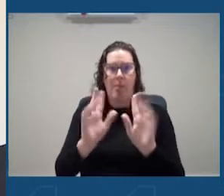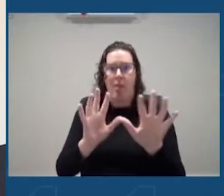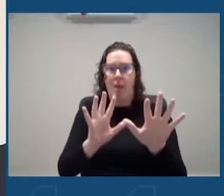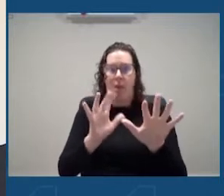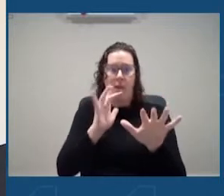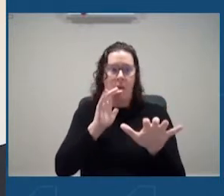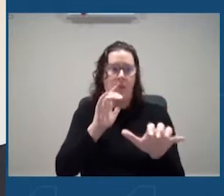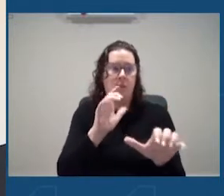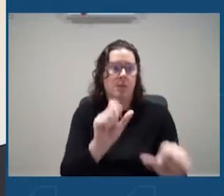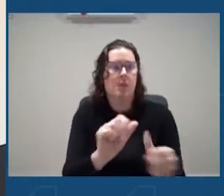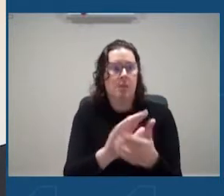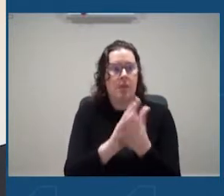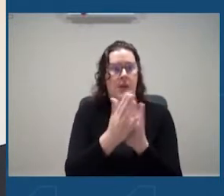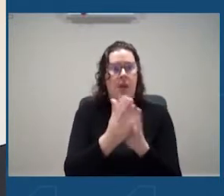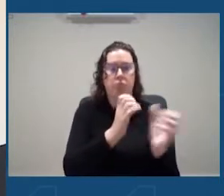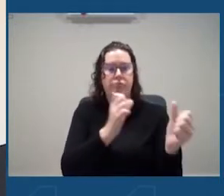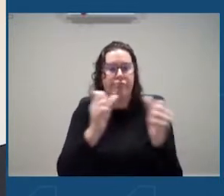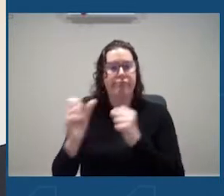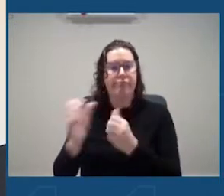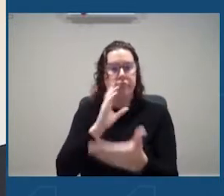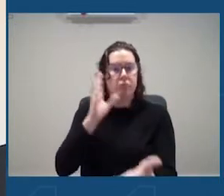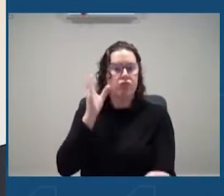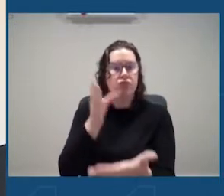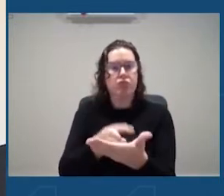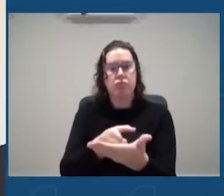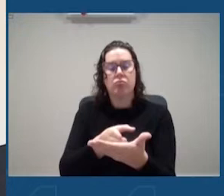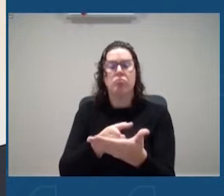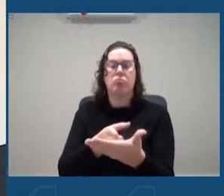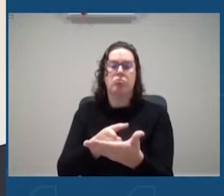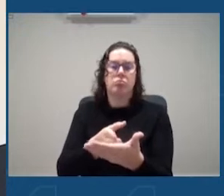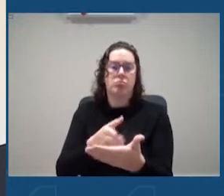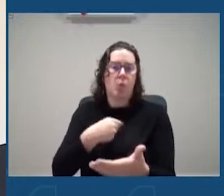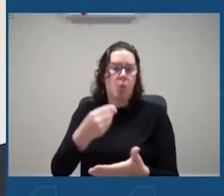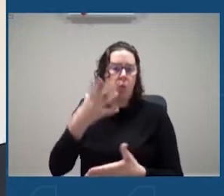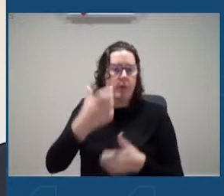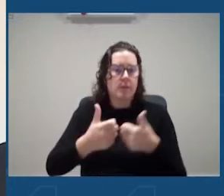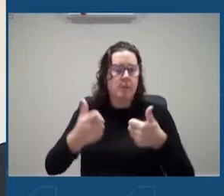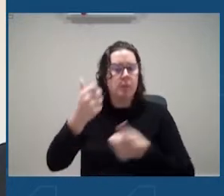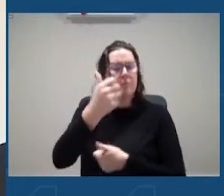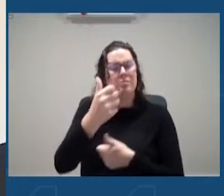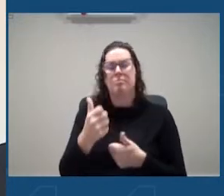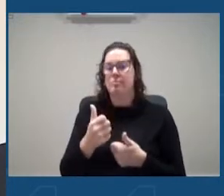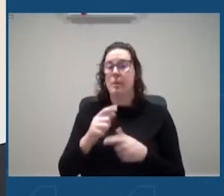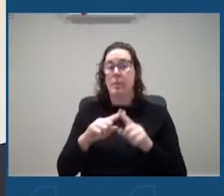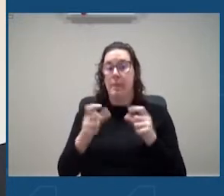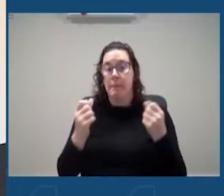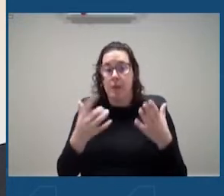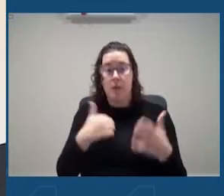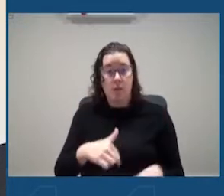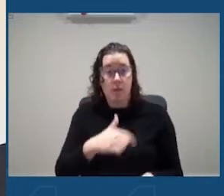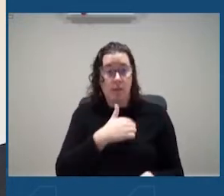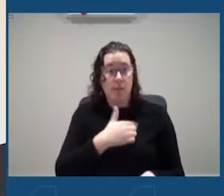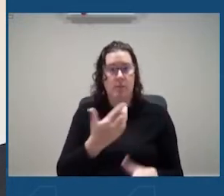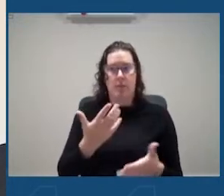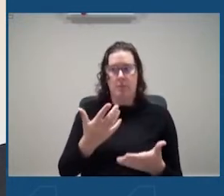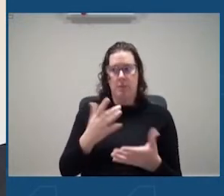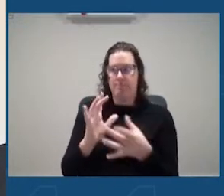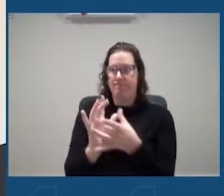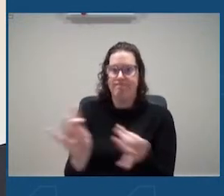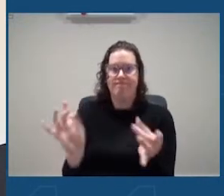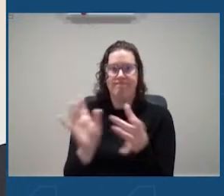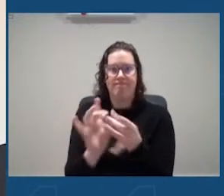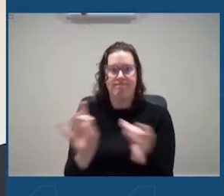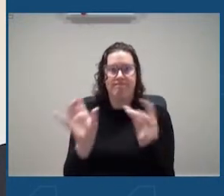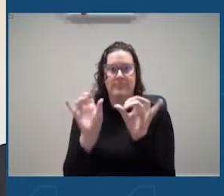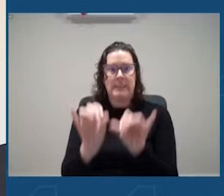social media. Many of us have been lifting our voices and sending that same message.